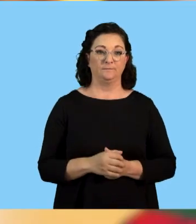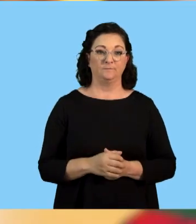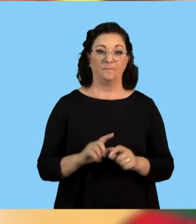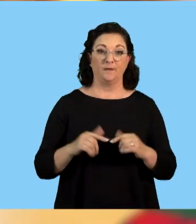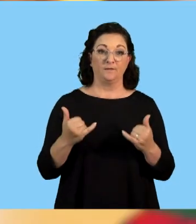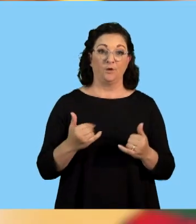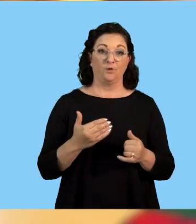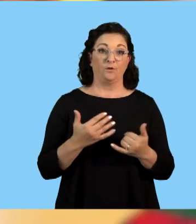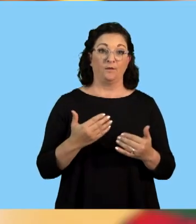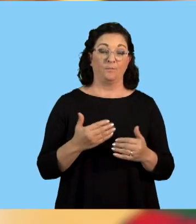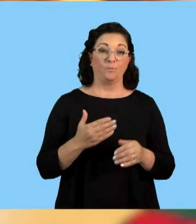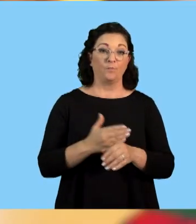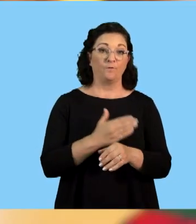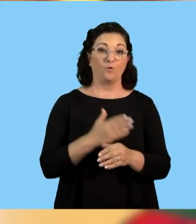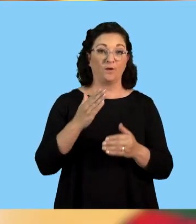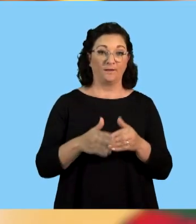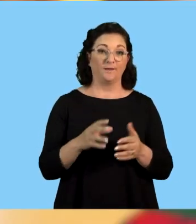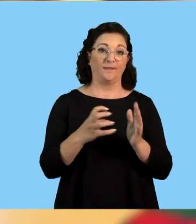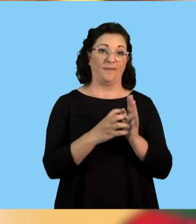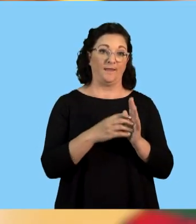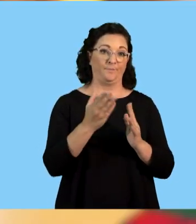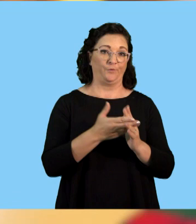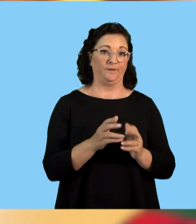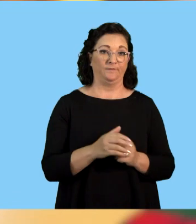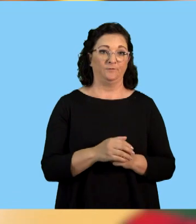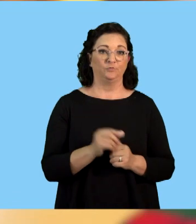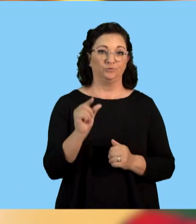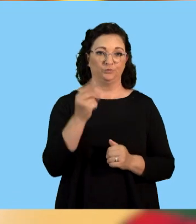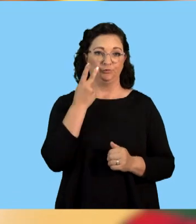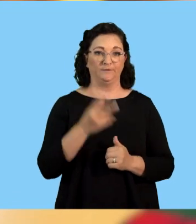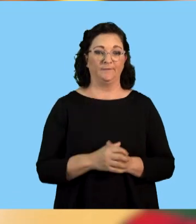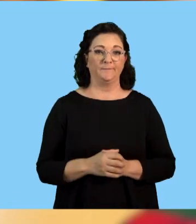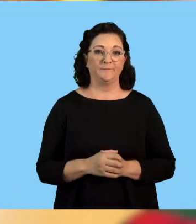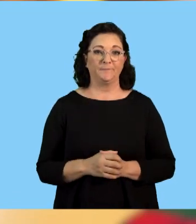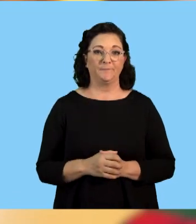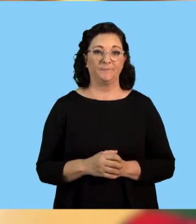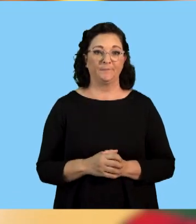before we move on, learners, we're just going to quickly go for an ad break, and I will see you just after this.